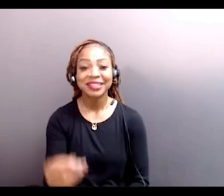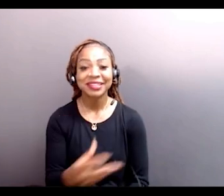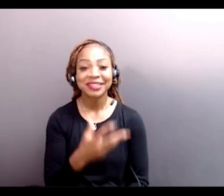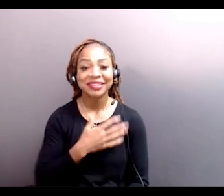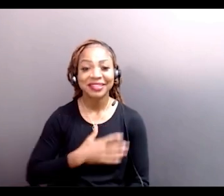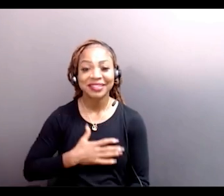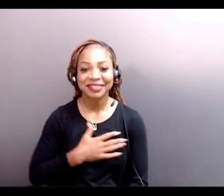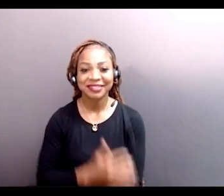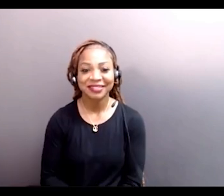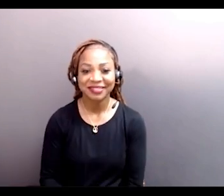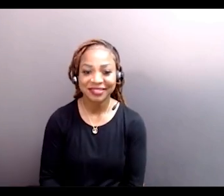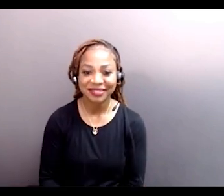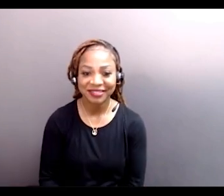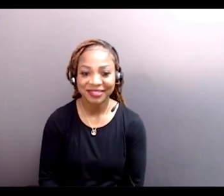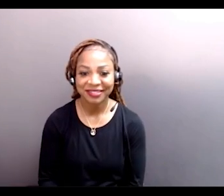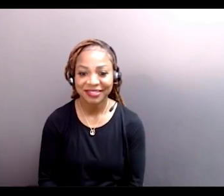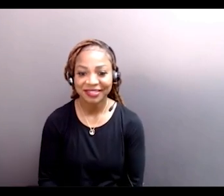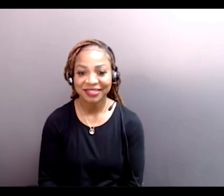please.